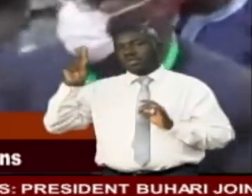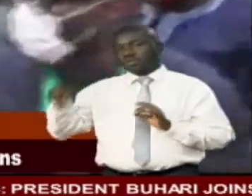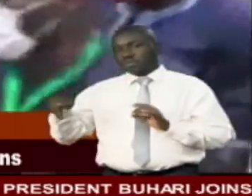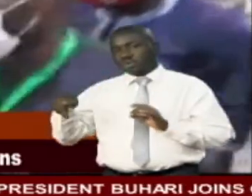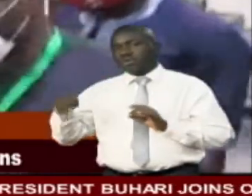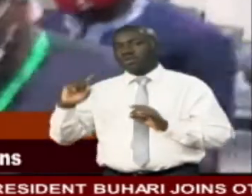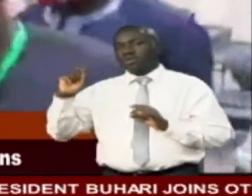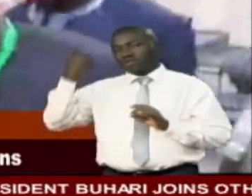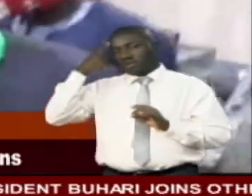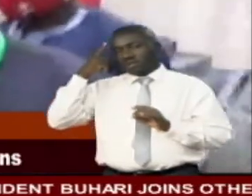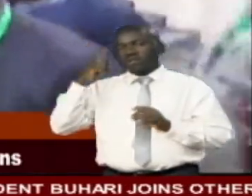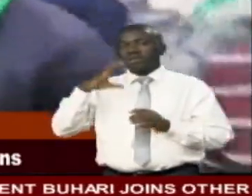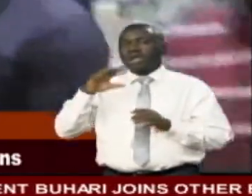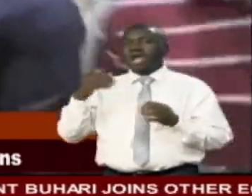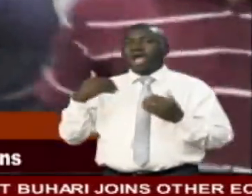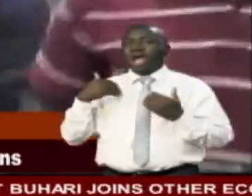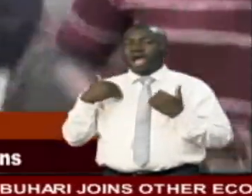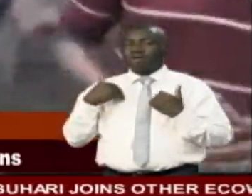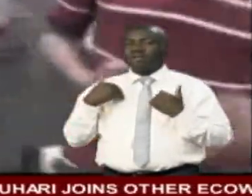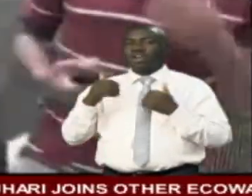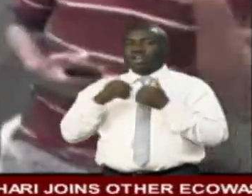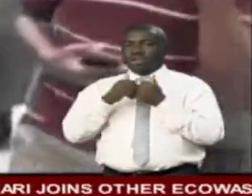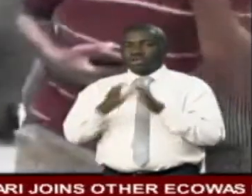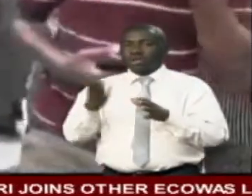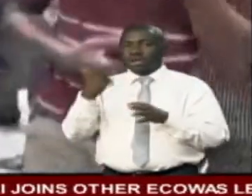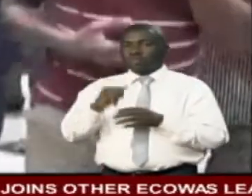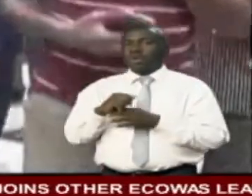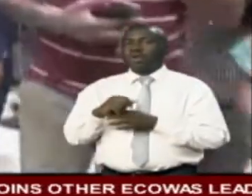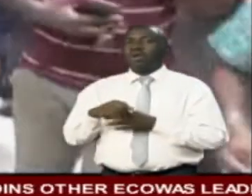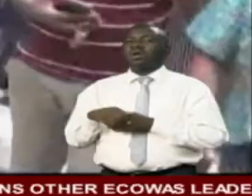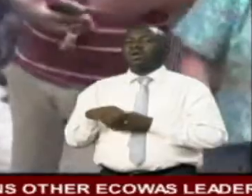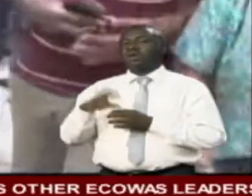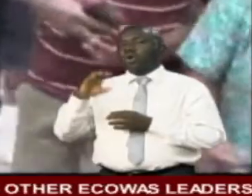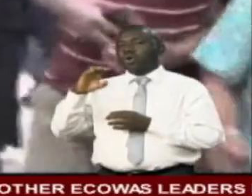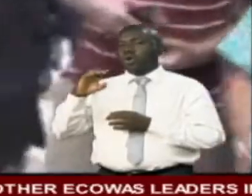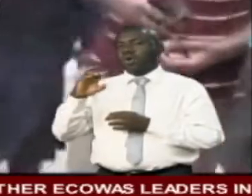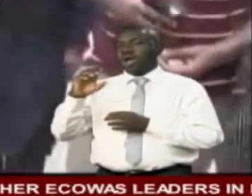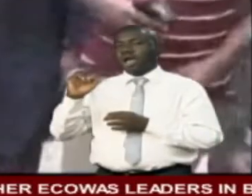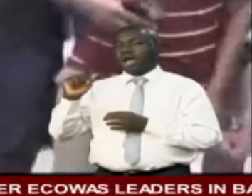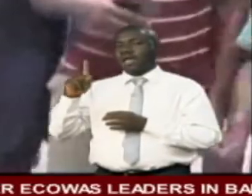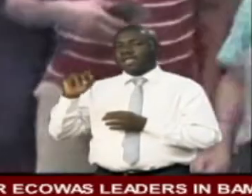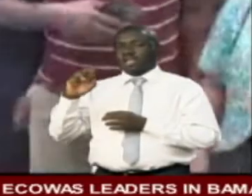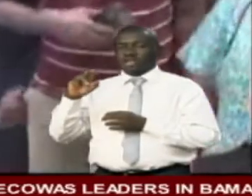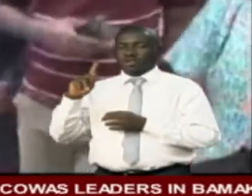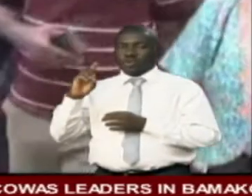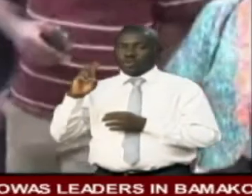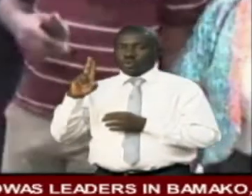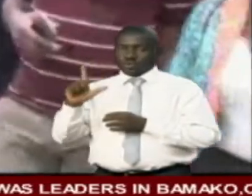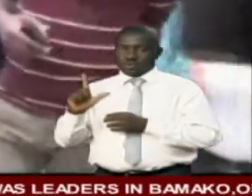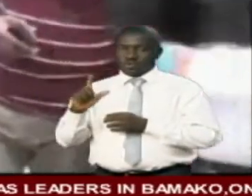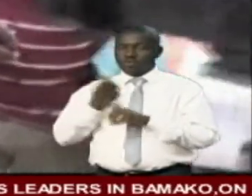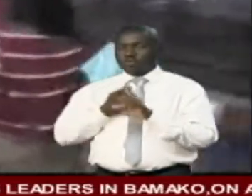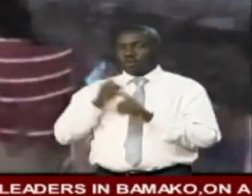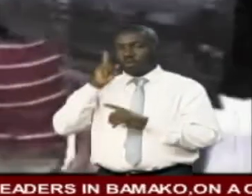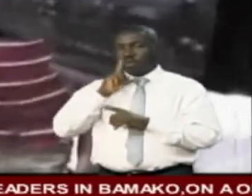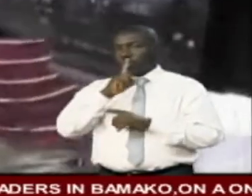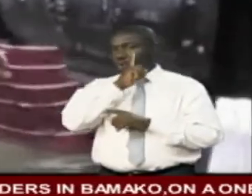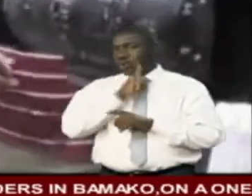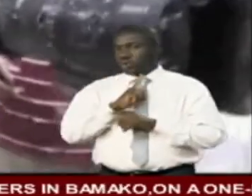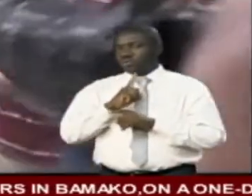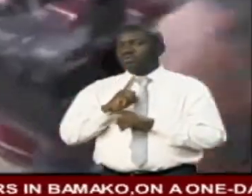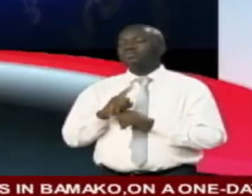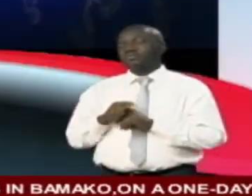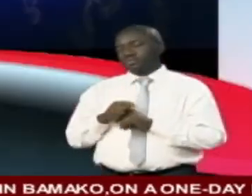to the incumbent governor Oluwarotimi Akeredolu in 2016. From Akure, Olajide Bello,